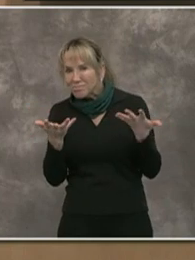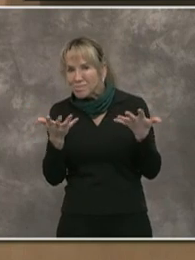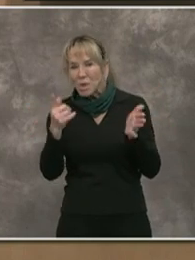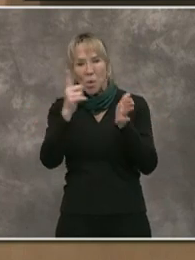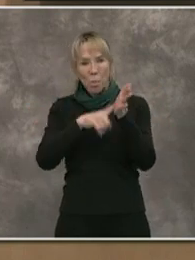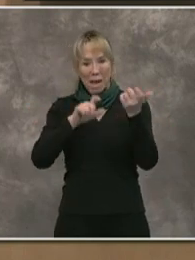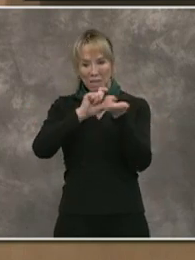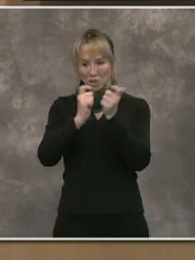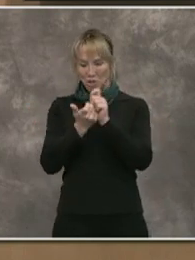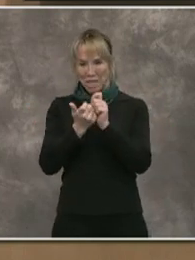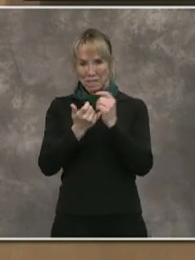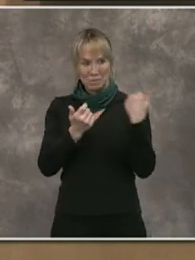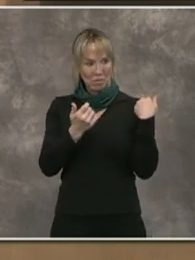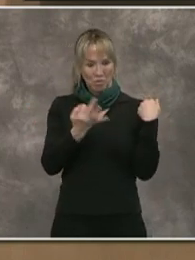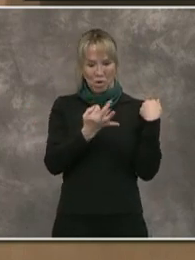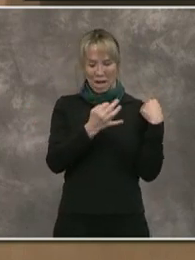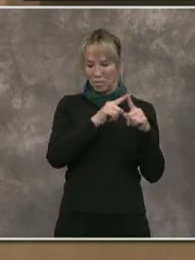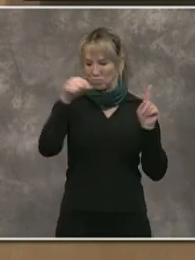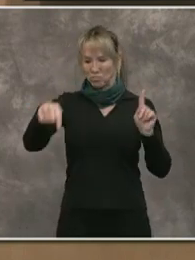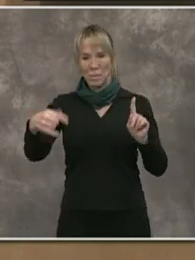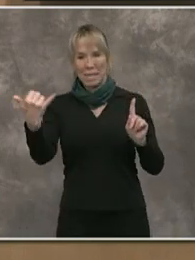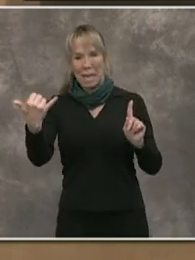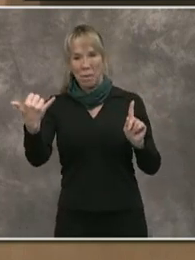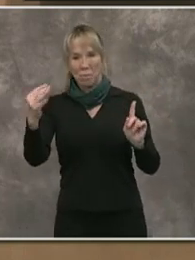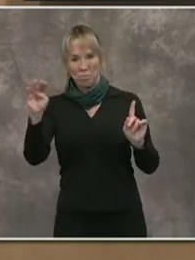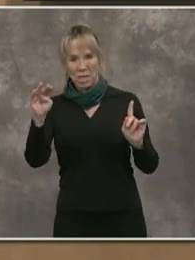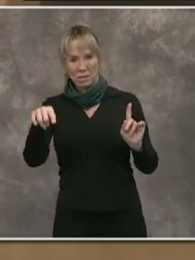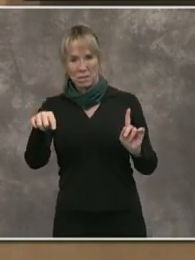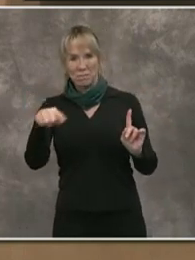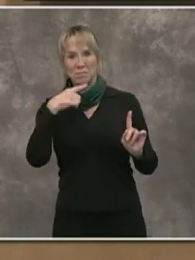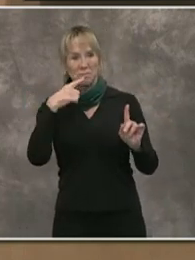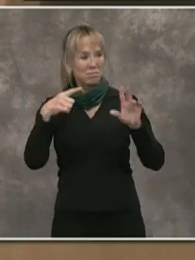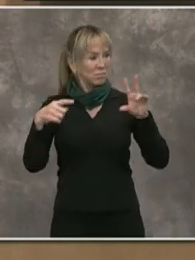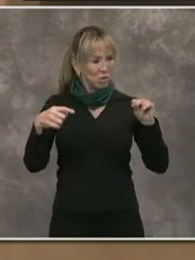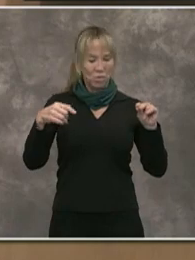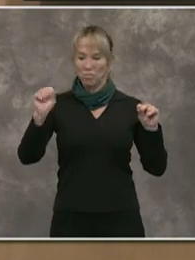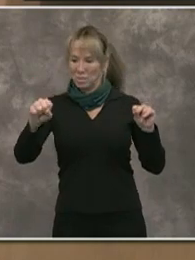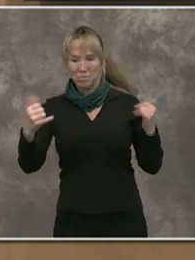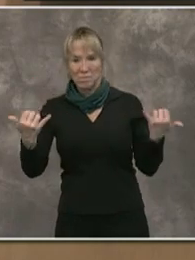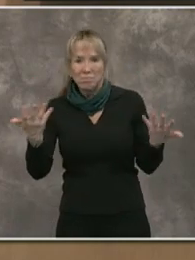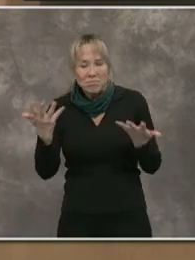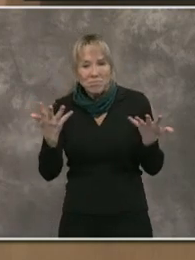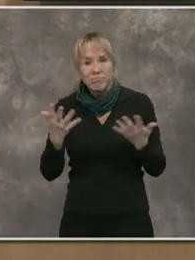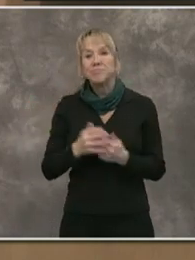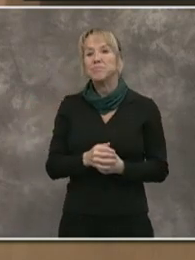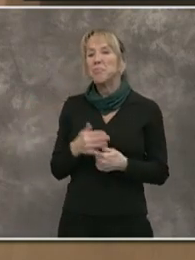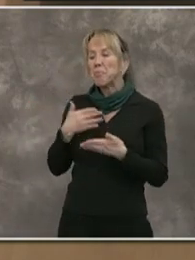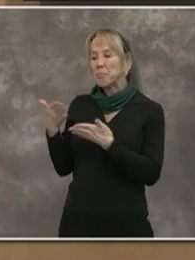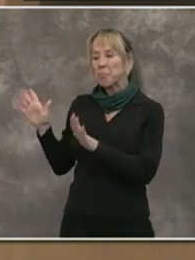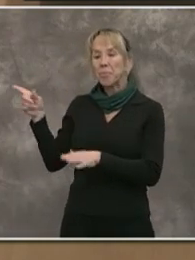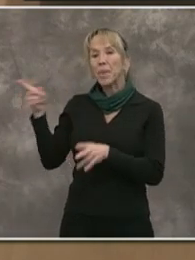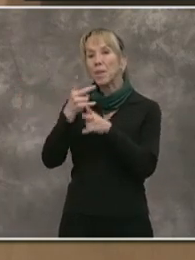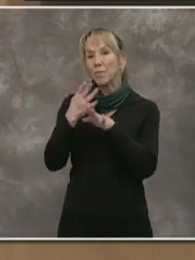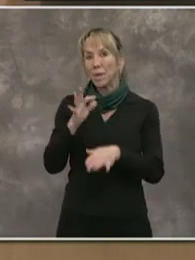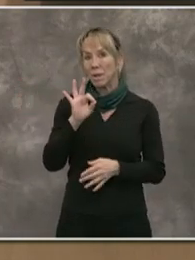What changed from Friday to now, Monday afternoon? I'll let Supervisor Fletcher answer that question.